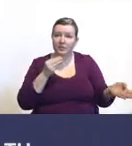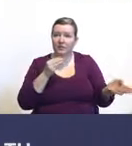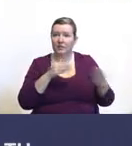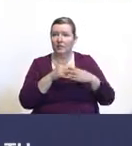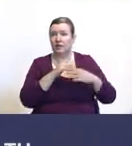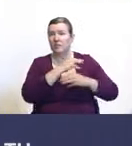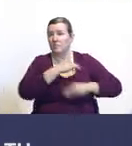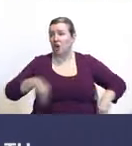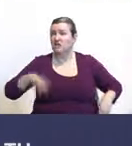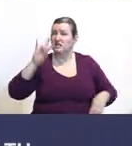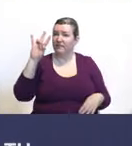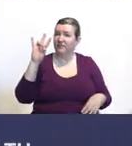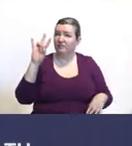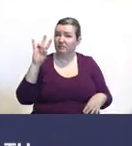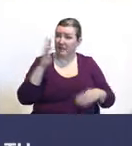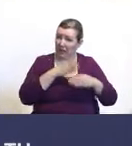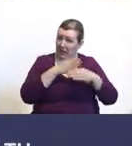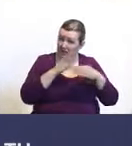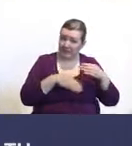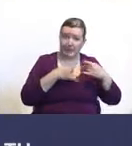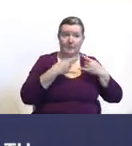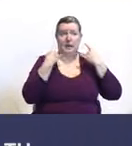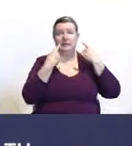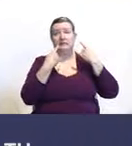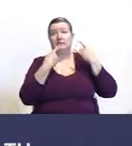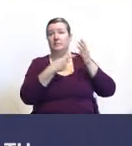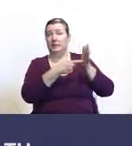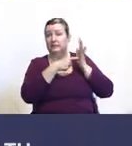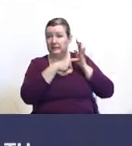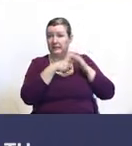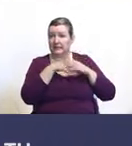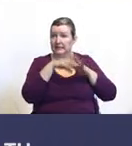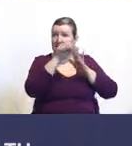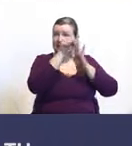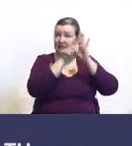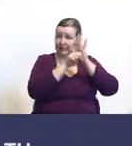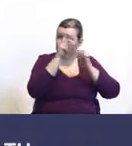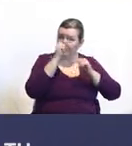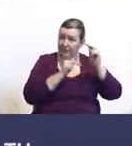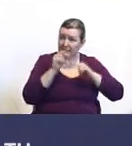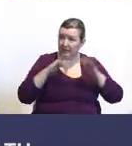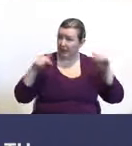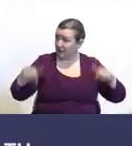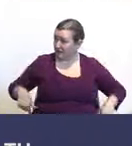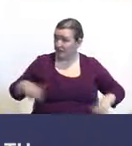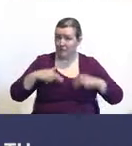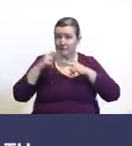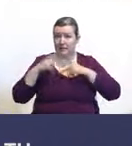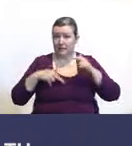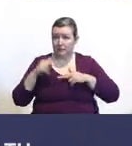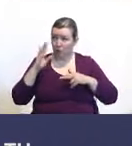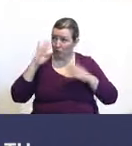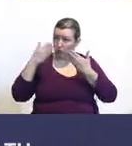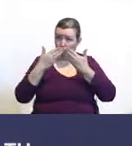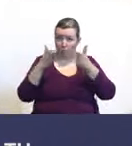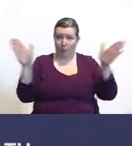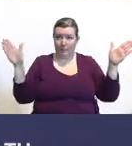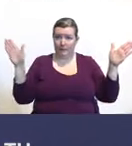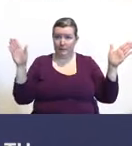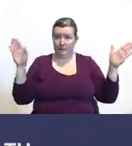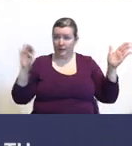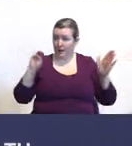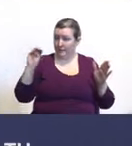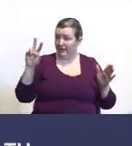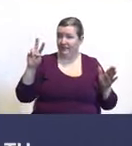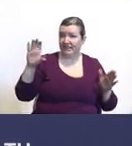7th to end masking mandates in state buildings, including this one? Are you on the morning of March 7th ready to reopen the MVCs and the